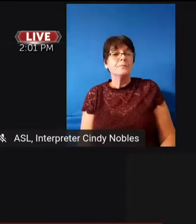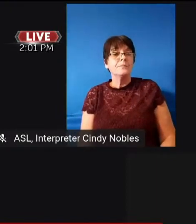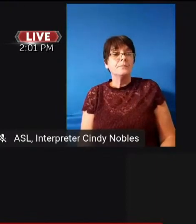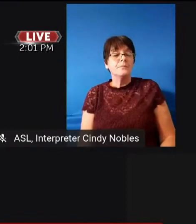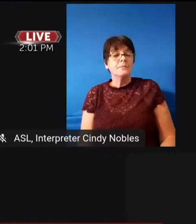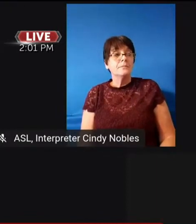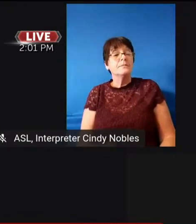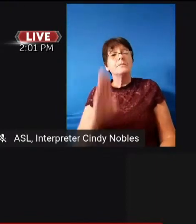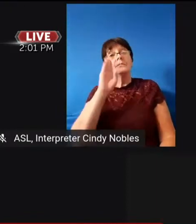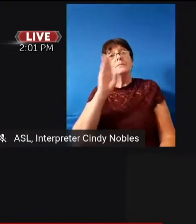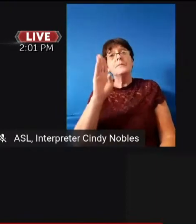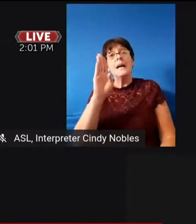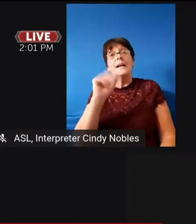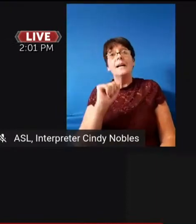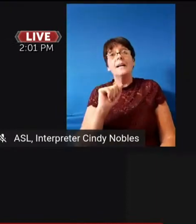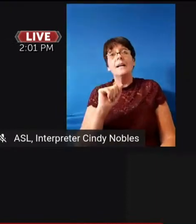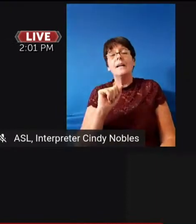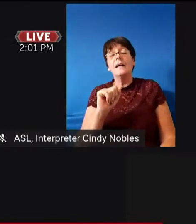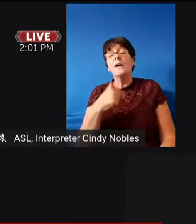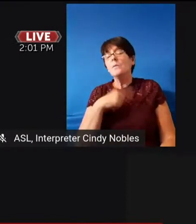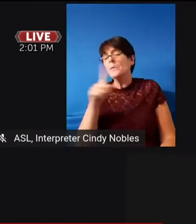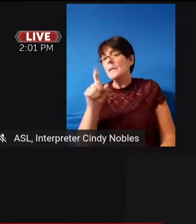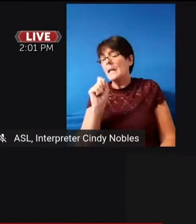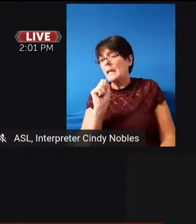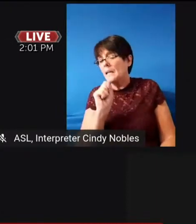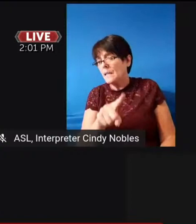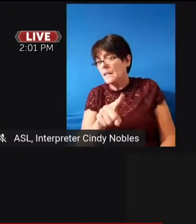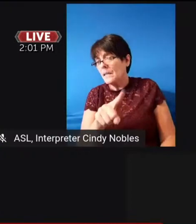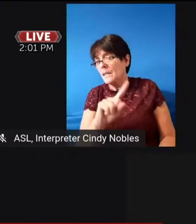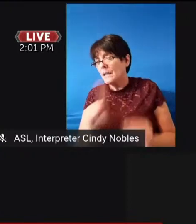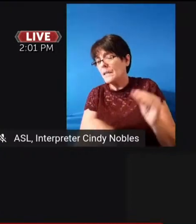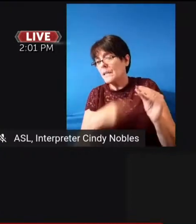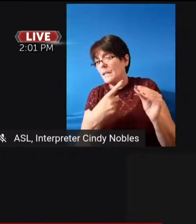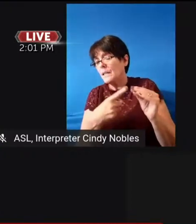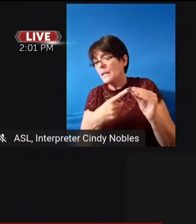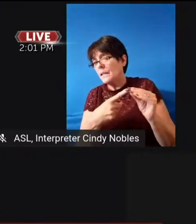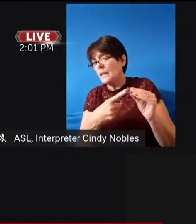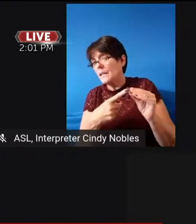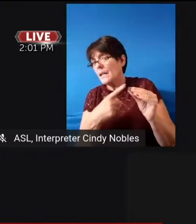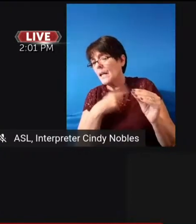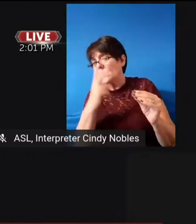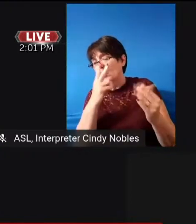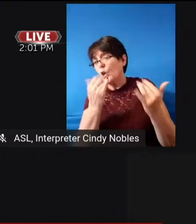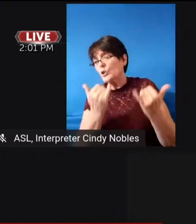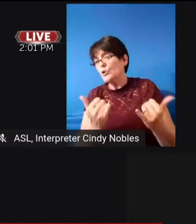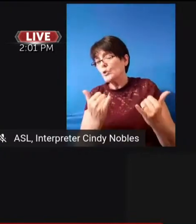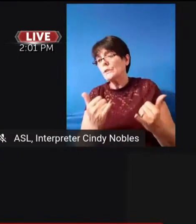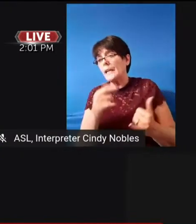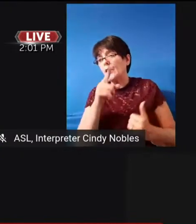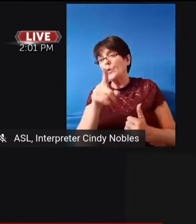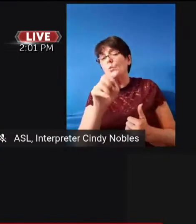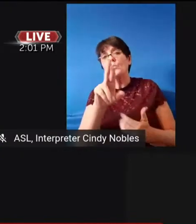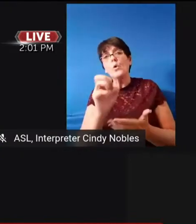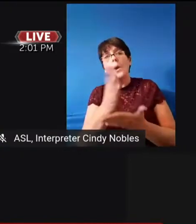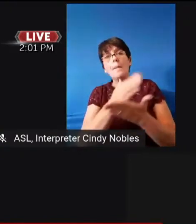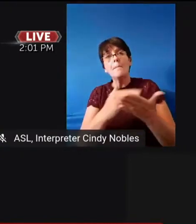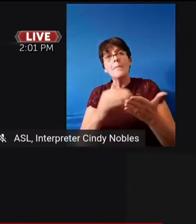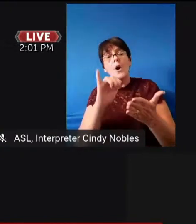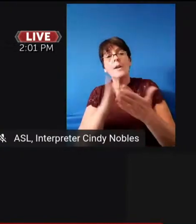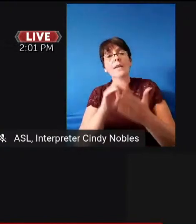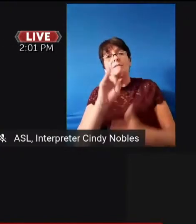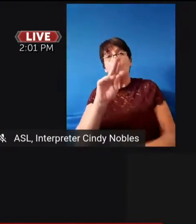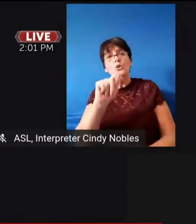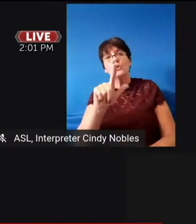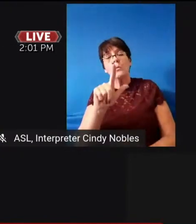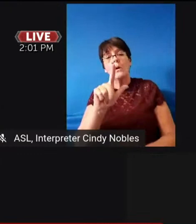Hi, Dr. Ghaly. I wanted to ask you a bit about the bill signings. I saw that today you were part of the virtual signing with